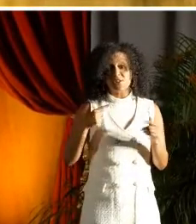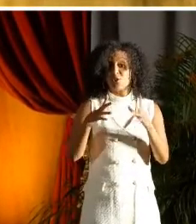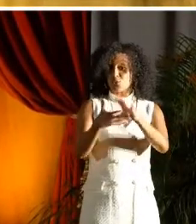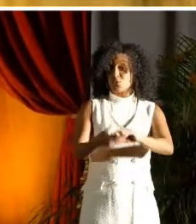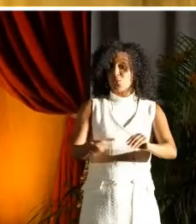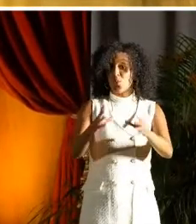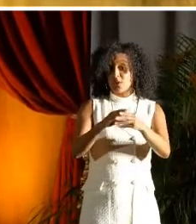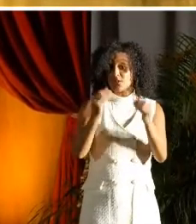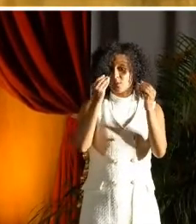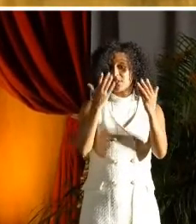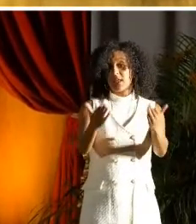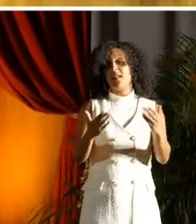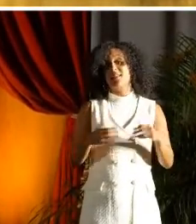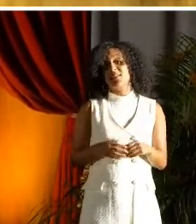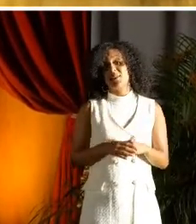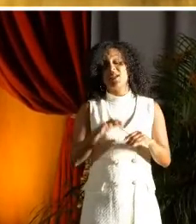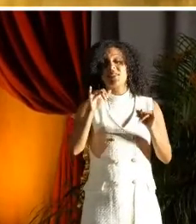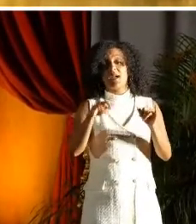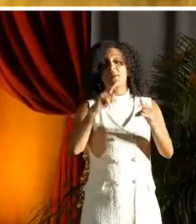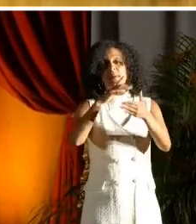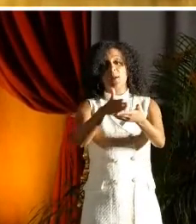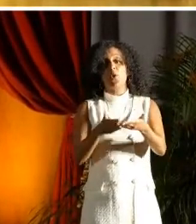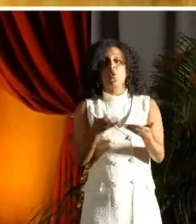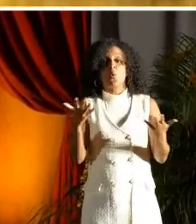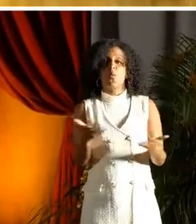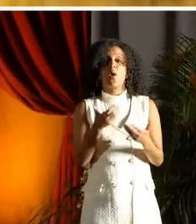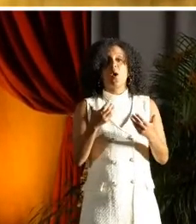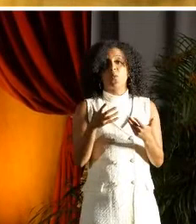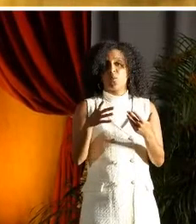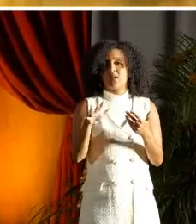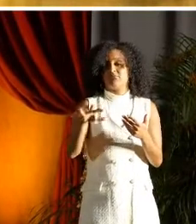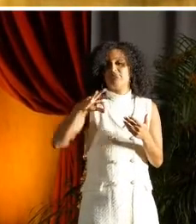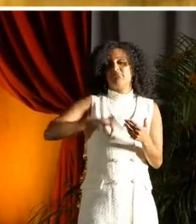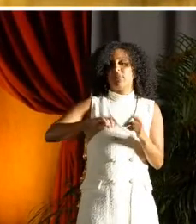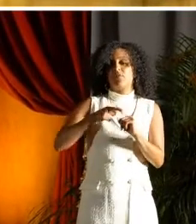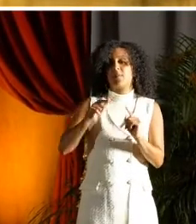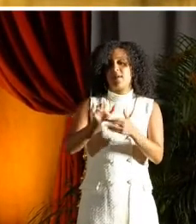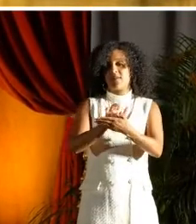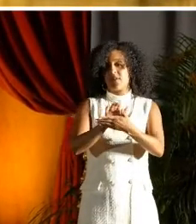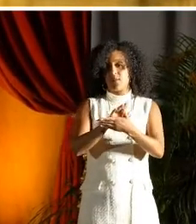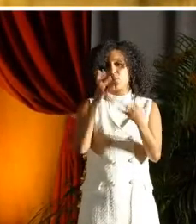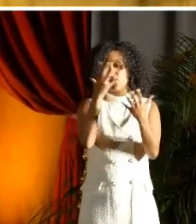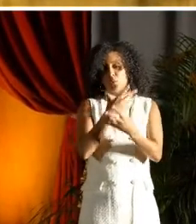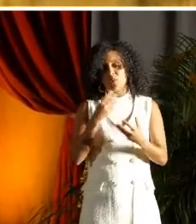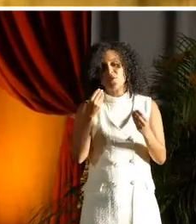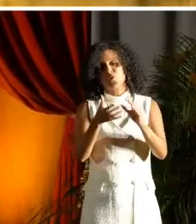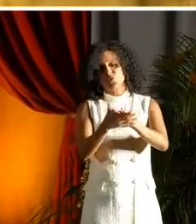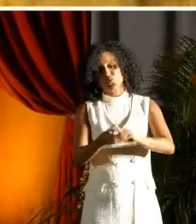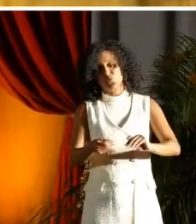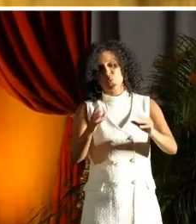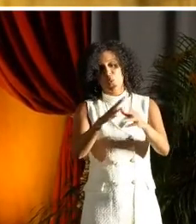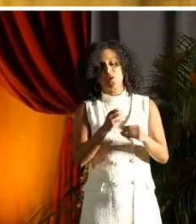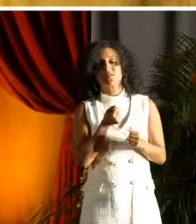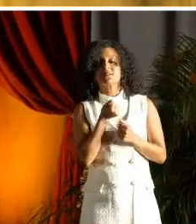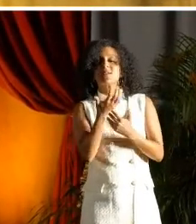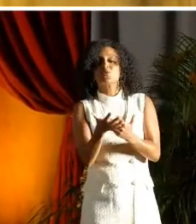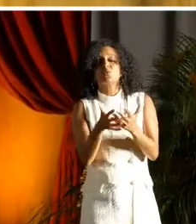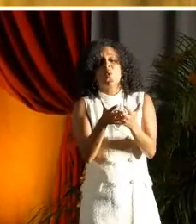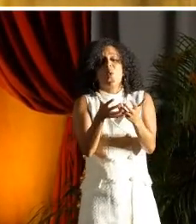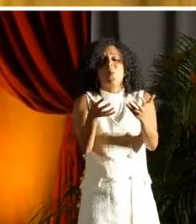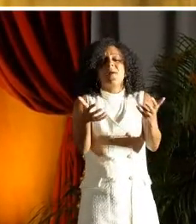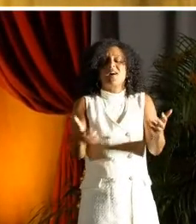tell. And I hope that that can be part of what we take out of a film like this, which is both beautiful storytelling, but also so